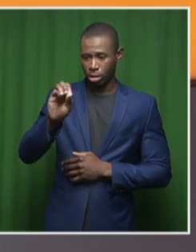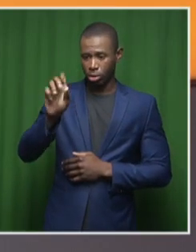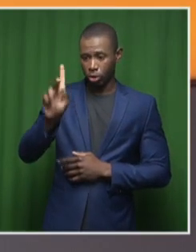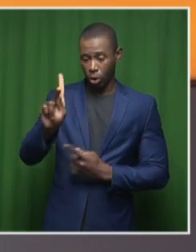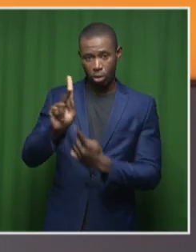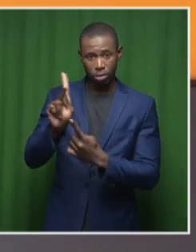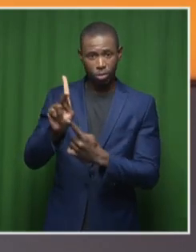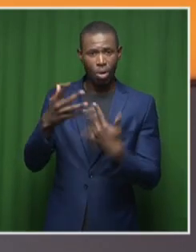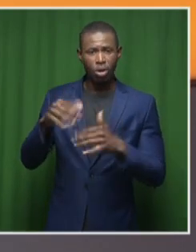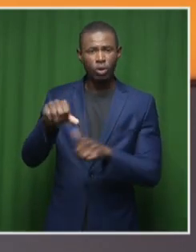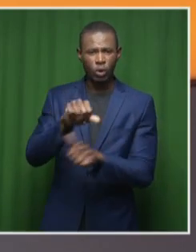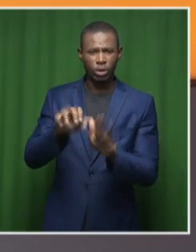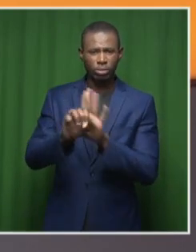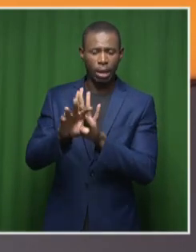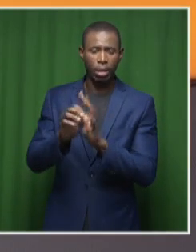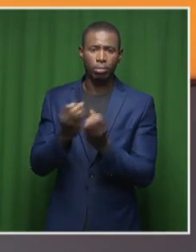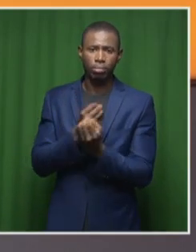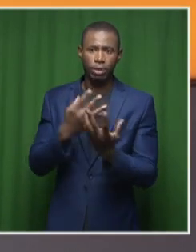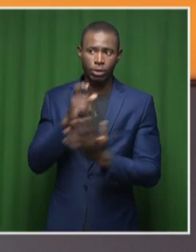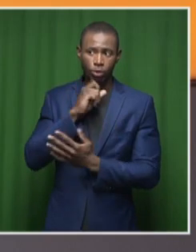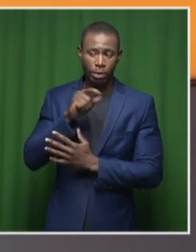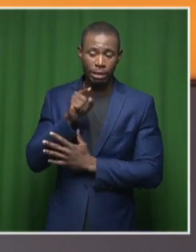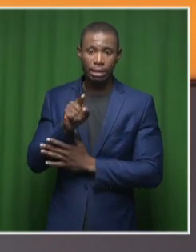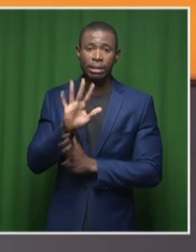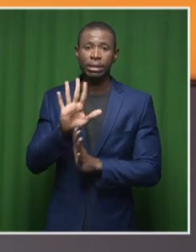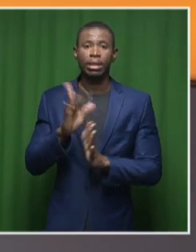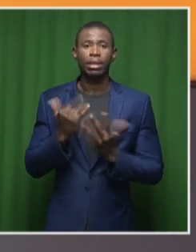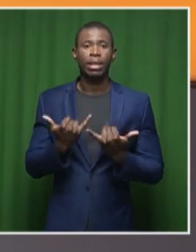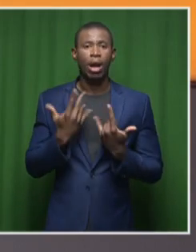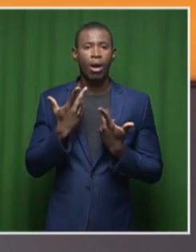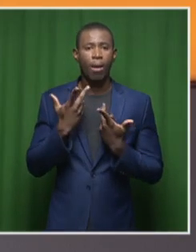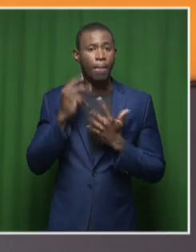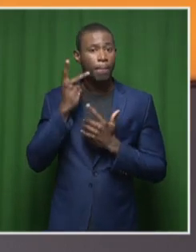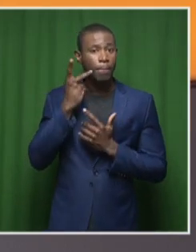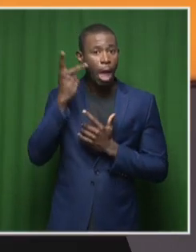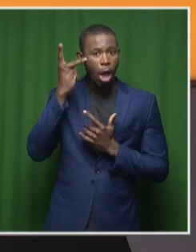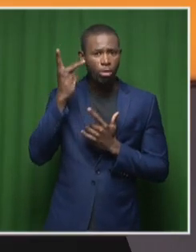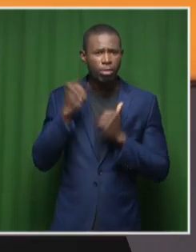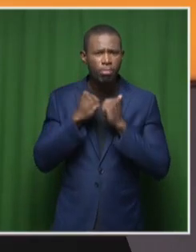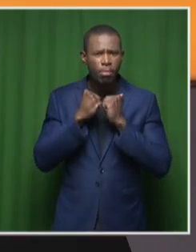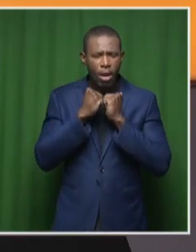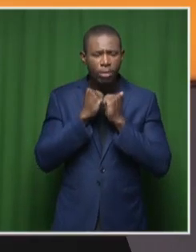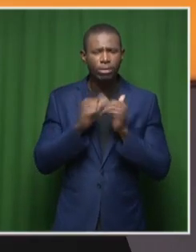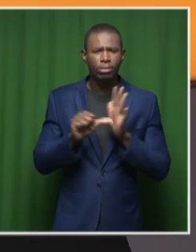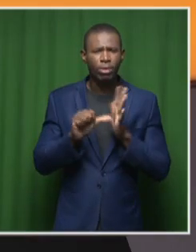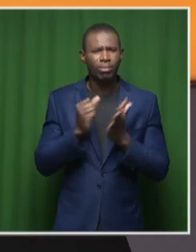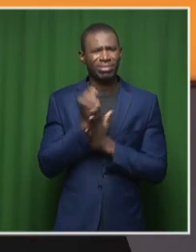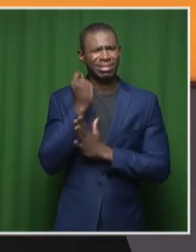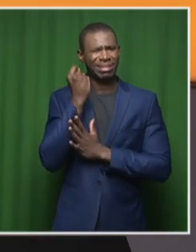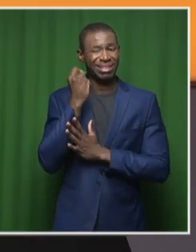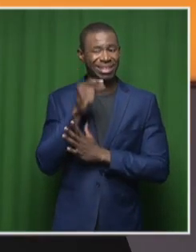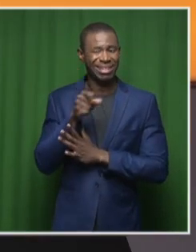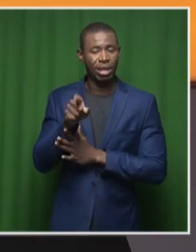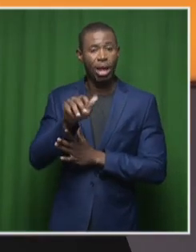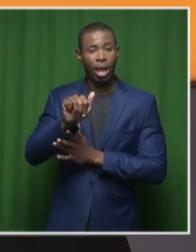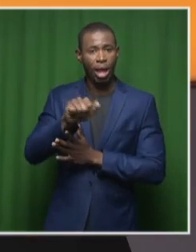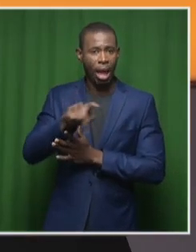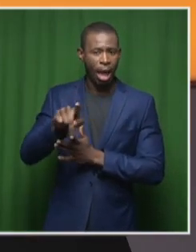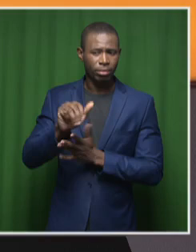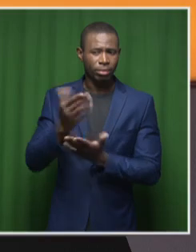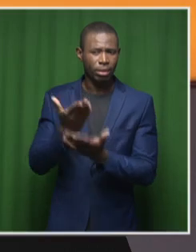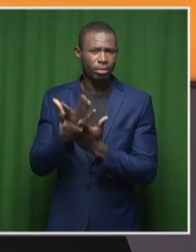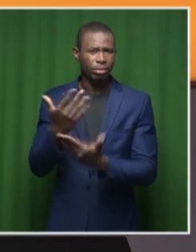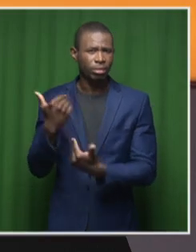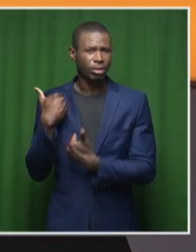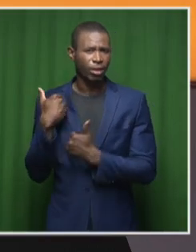world. For parents, it's very crucial to have a good understanding of the safety features available within the TikTok app to ensure a